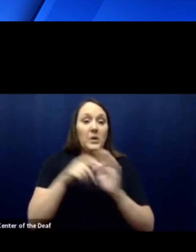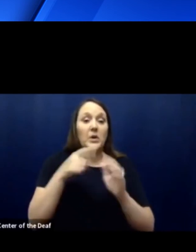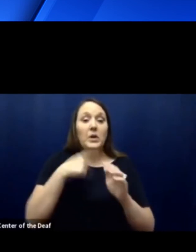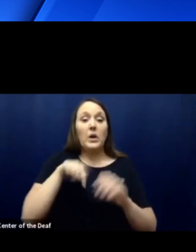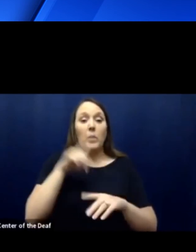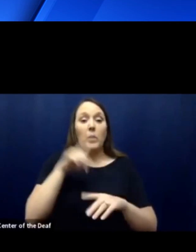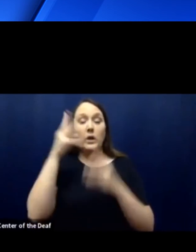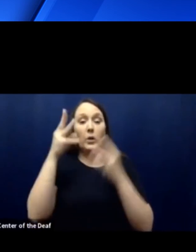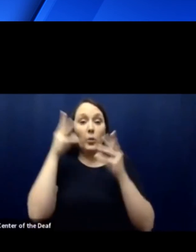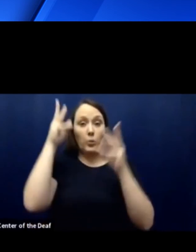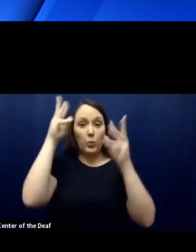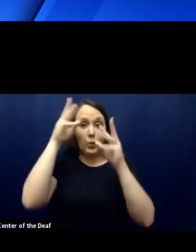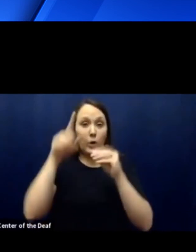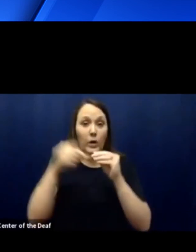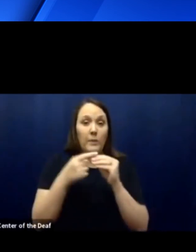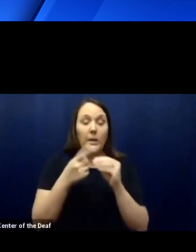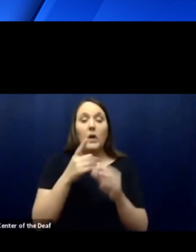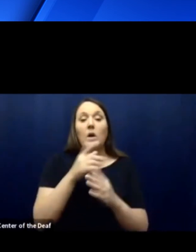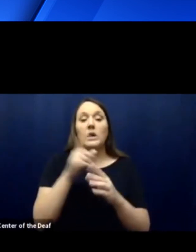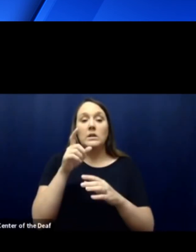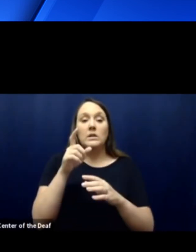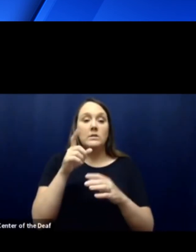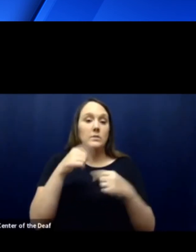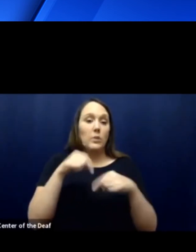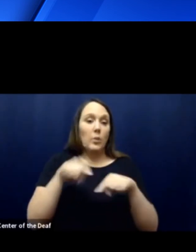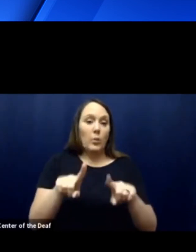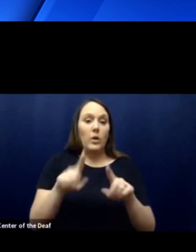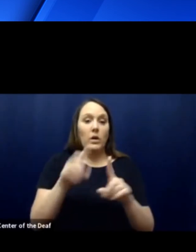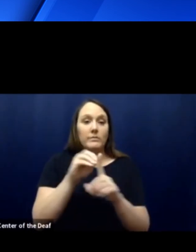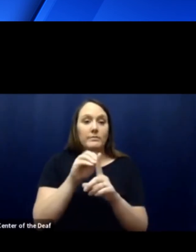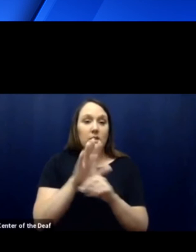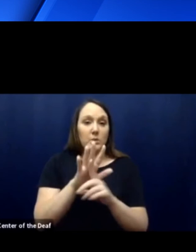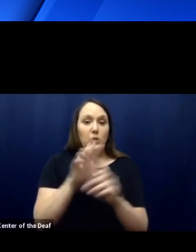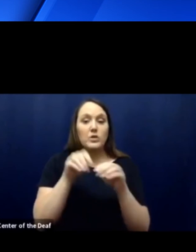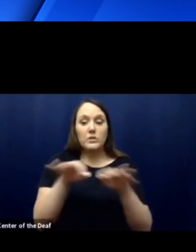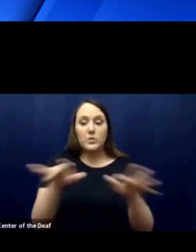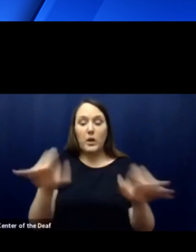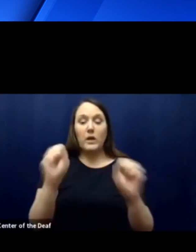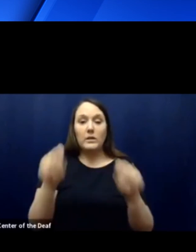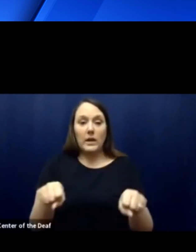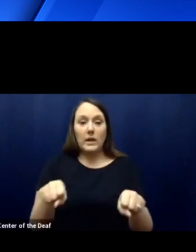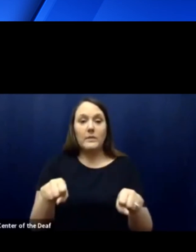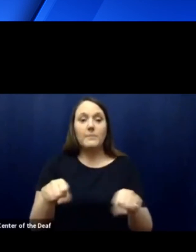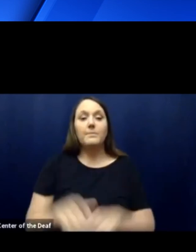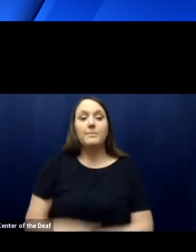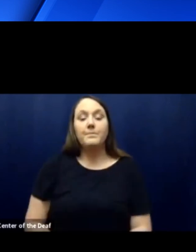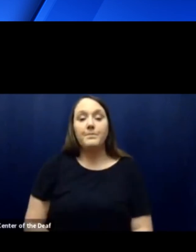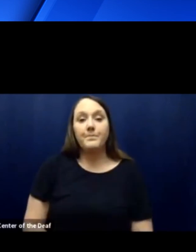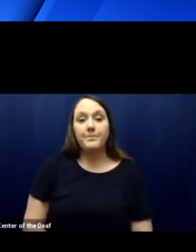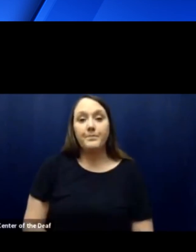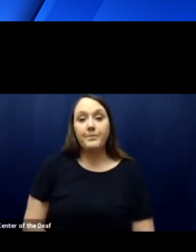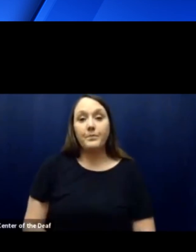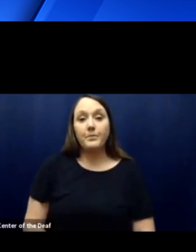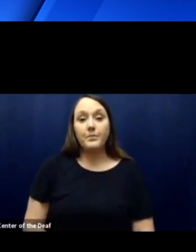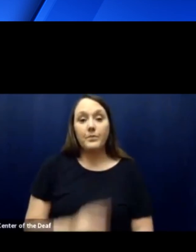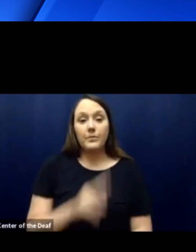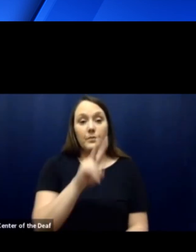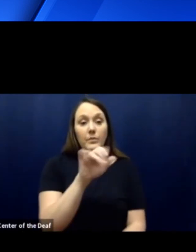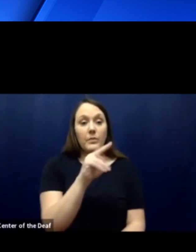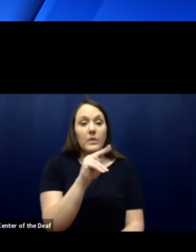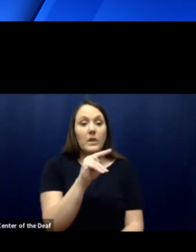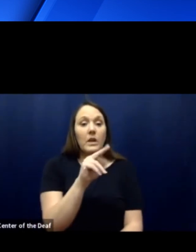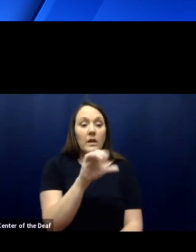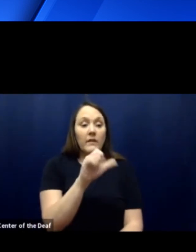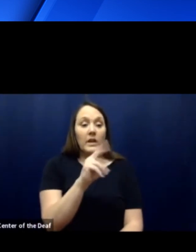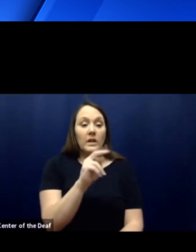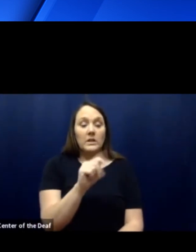with COVID-19. And that would be what you would call pre-symptomatic spread because the person didn't know they were sick yet. From Vincent with the Sentinel,